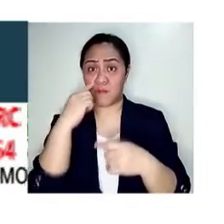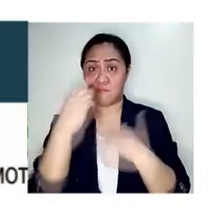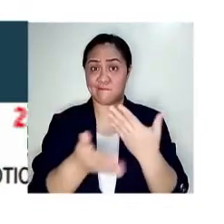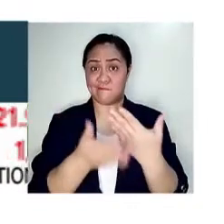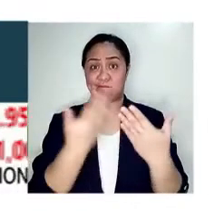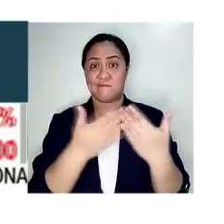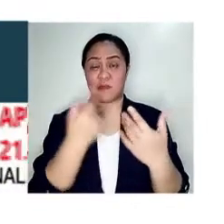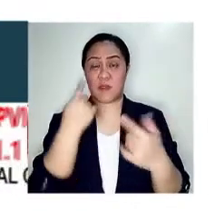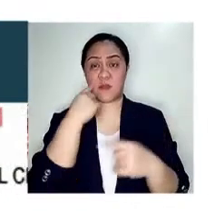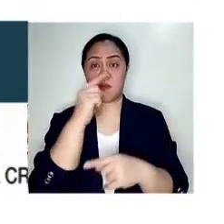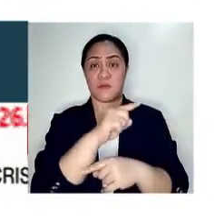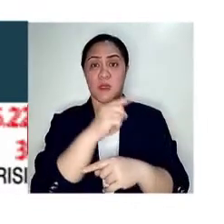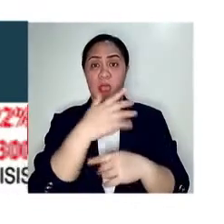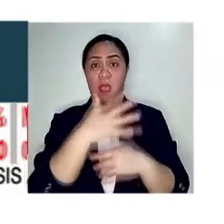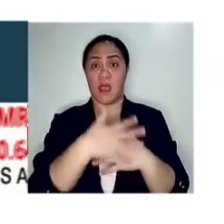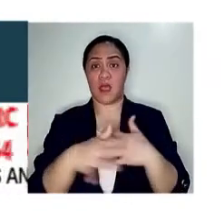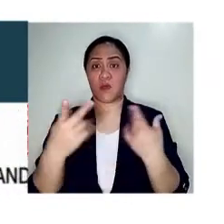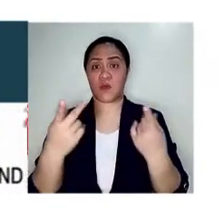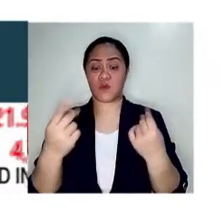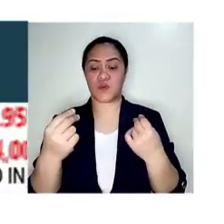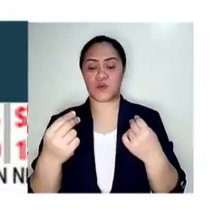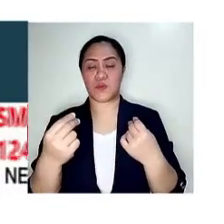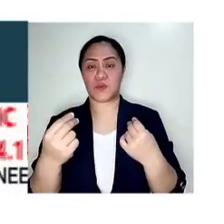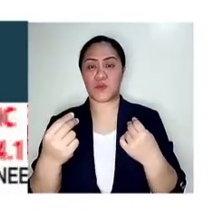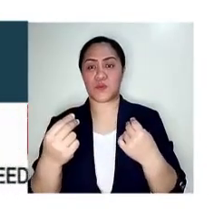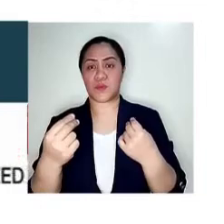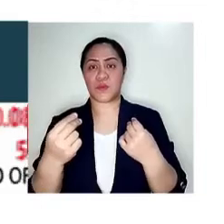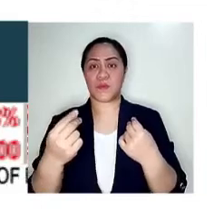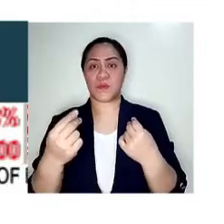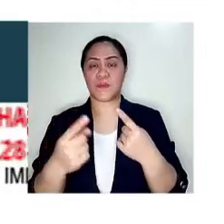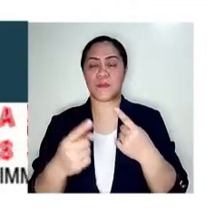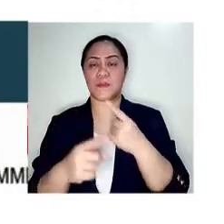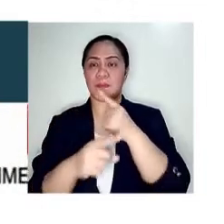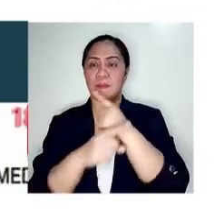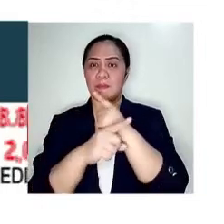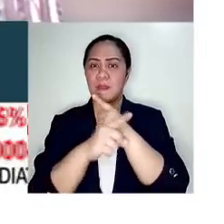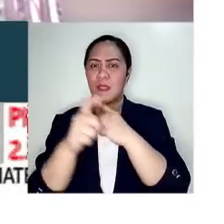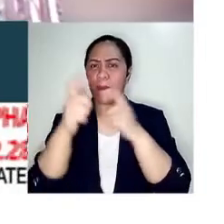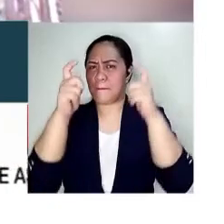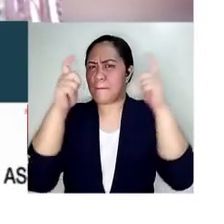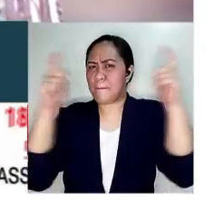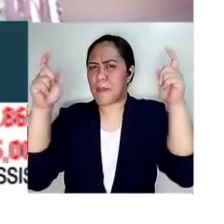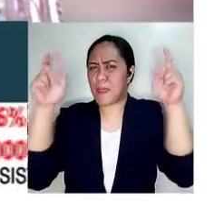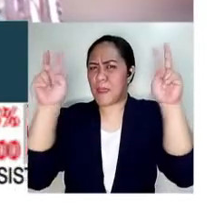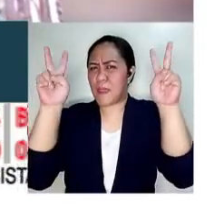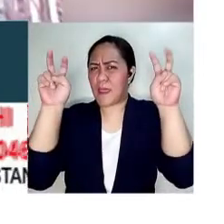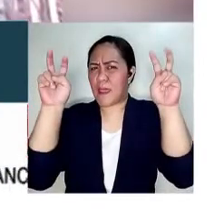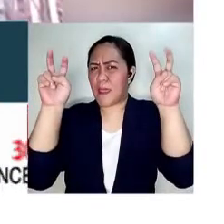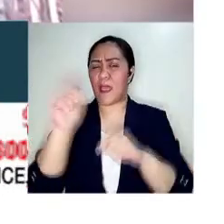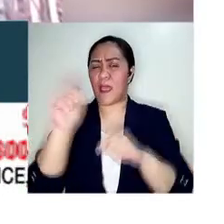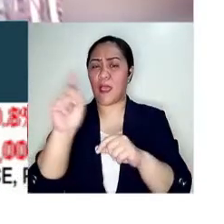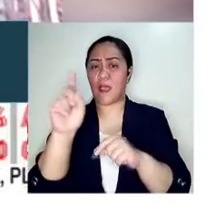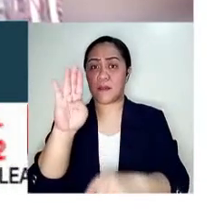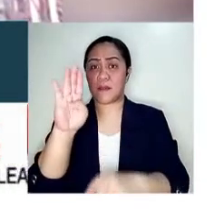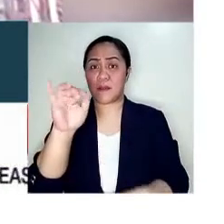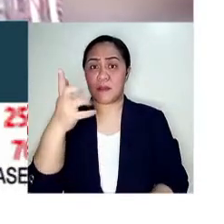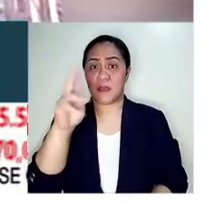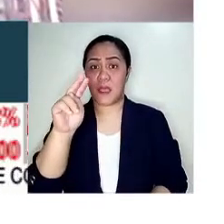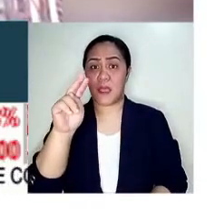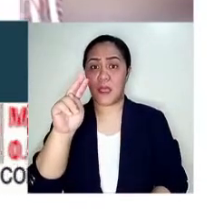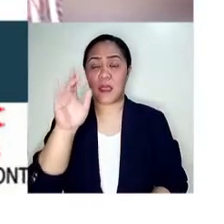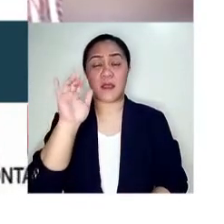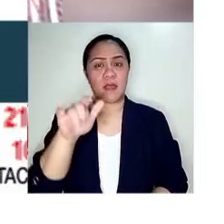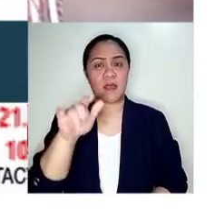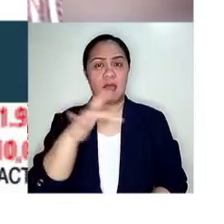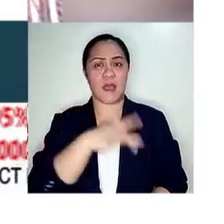on. Well, the major issue actually for the Biden administration, and I think this is